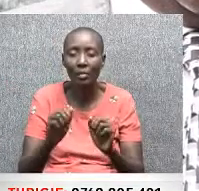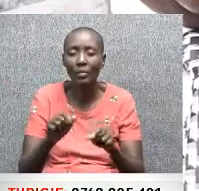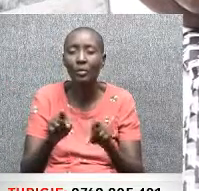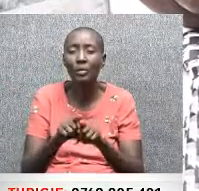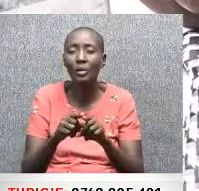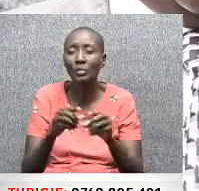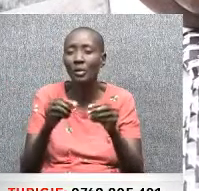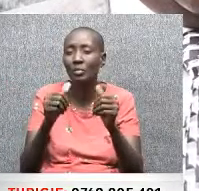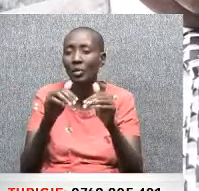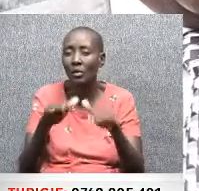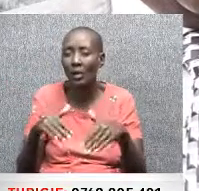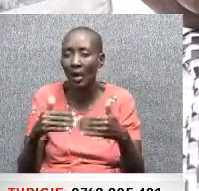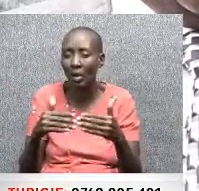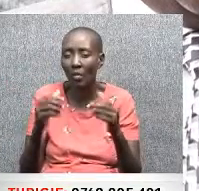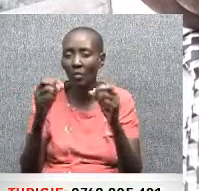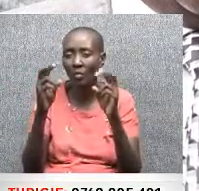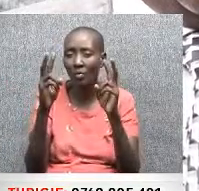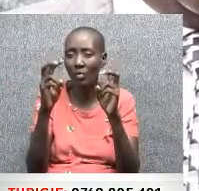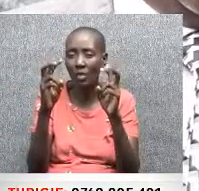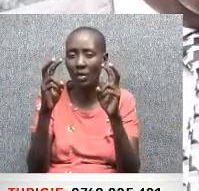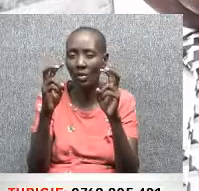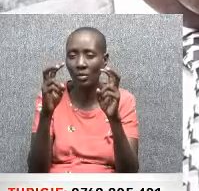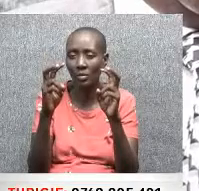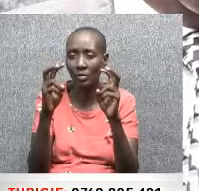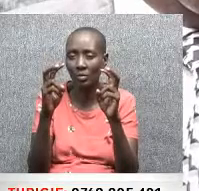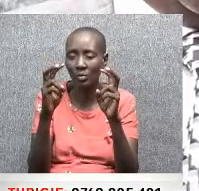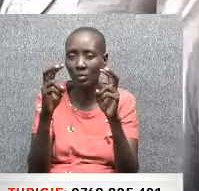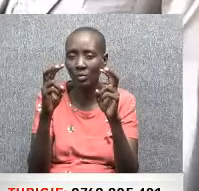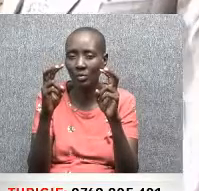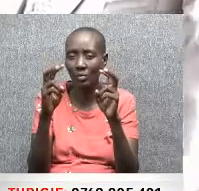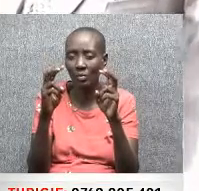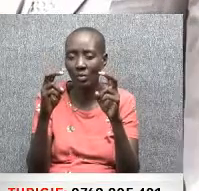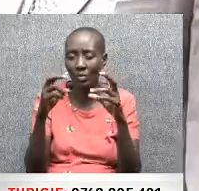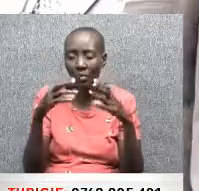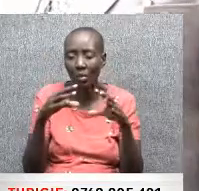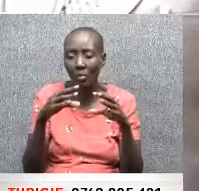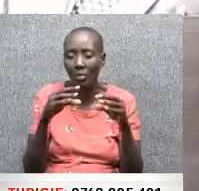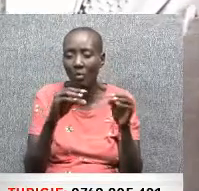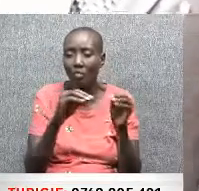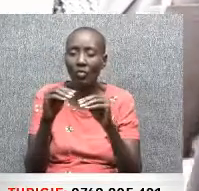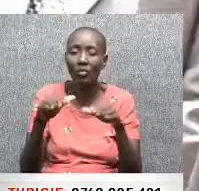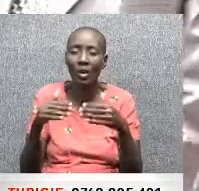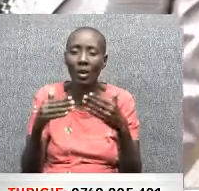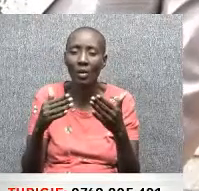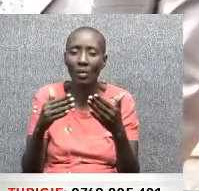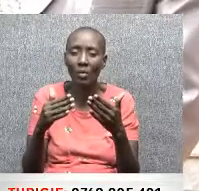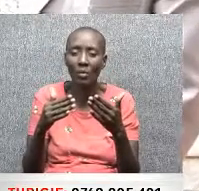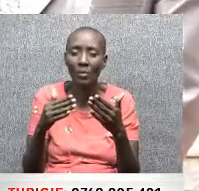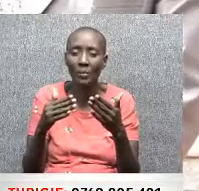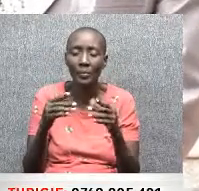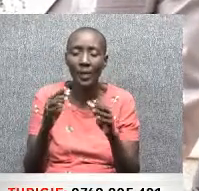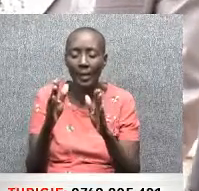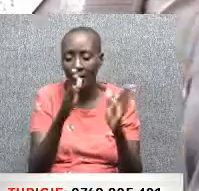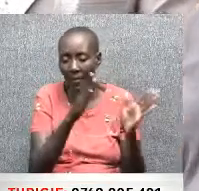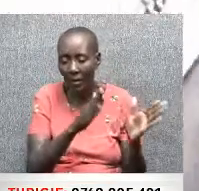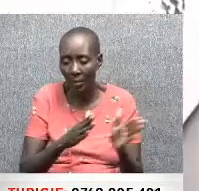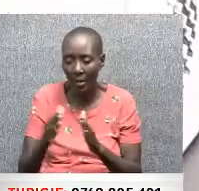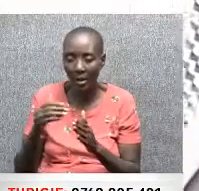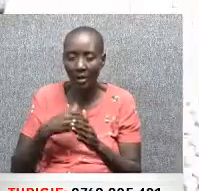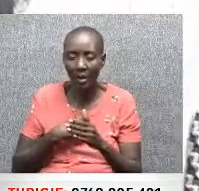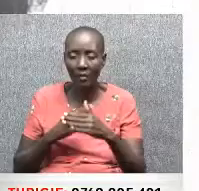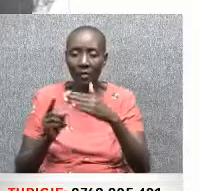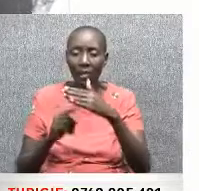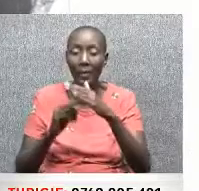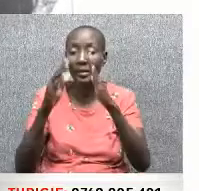issues of the how do you allocate people. Katika mswada huu unaundwa, Wizara ya Nyumba iliarifu